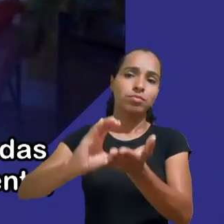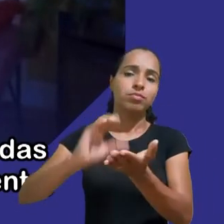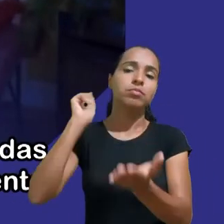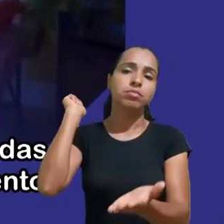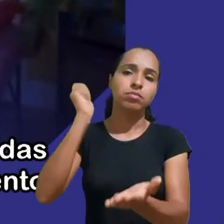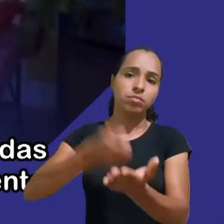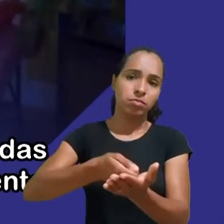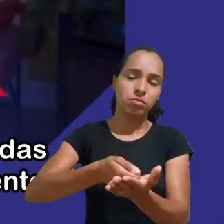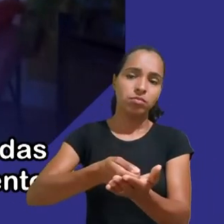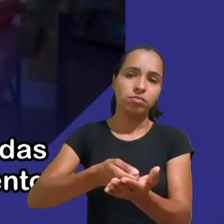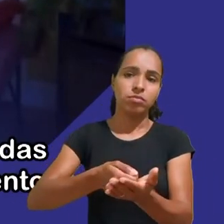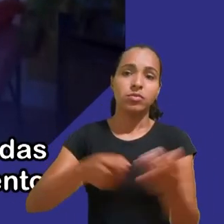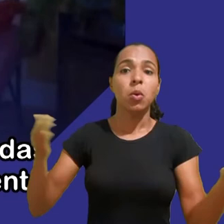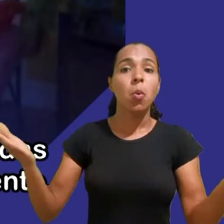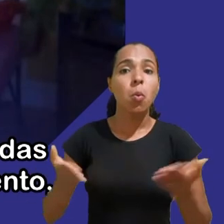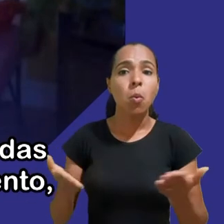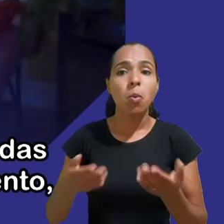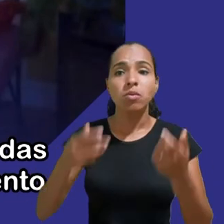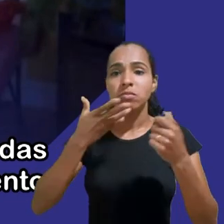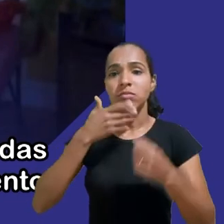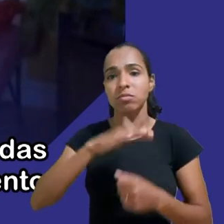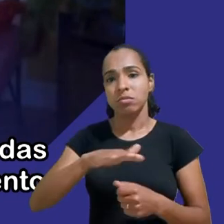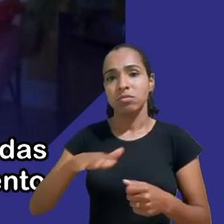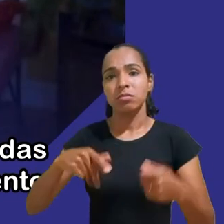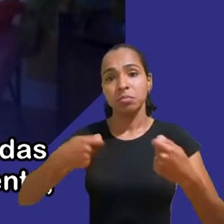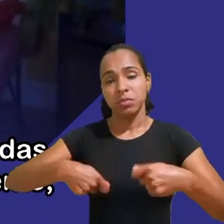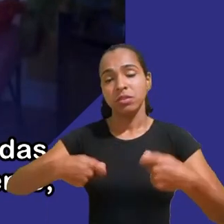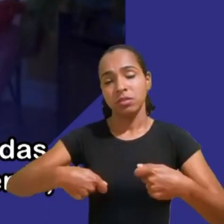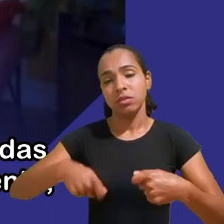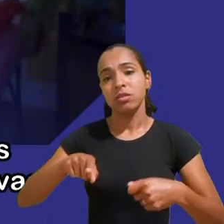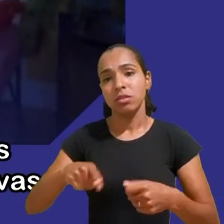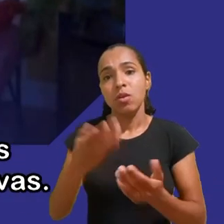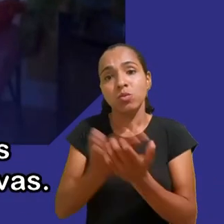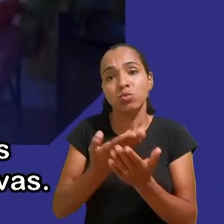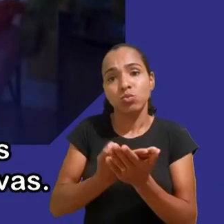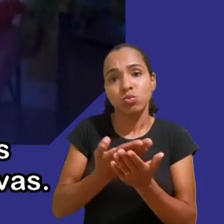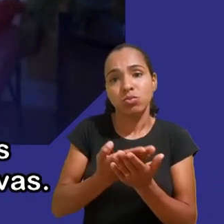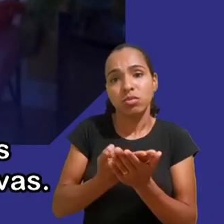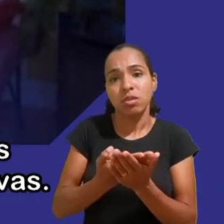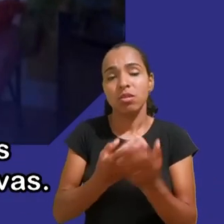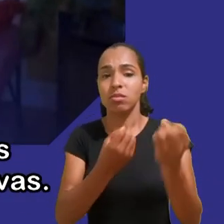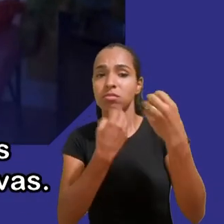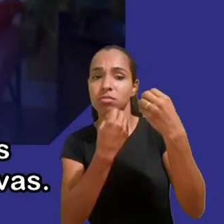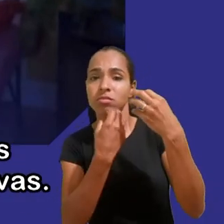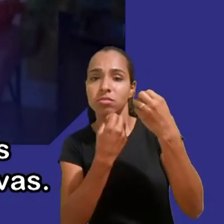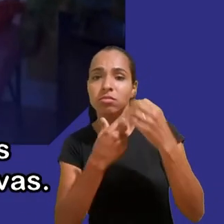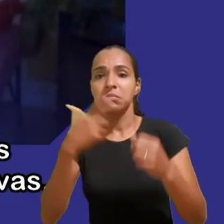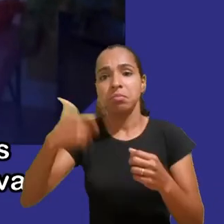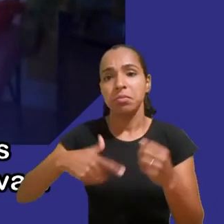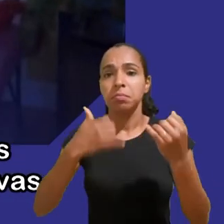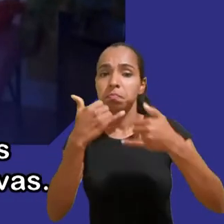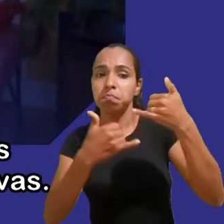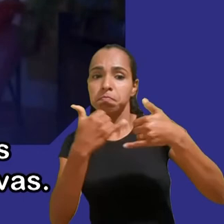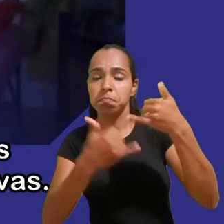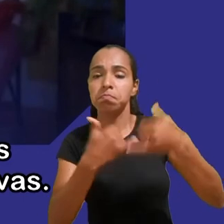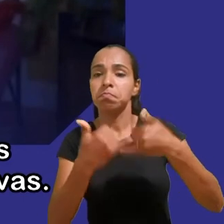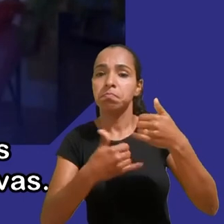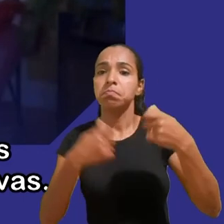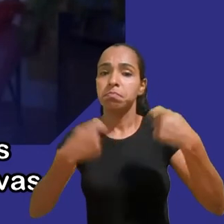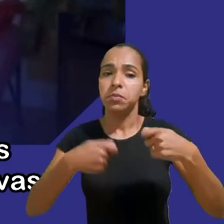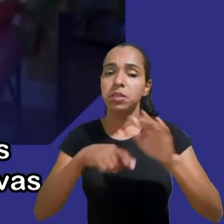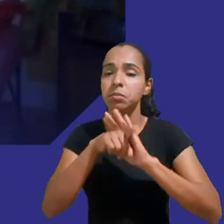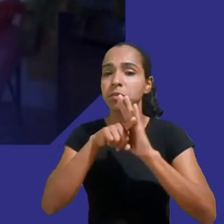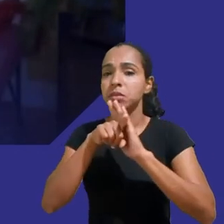to be online to connect to each other for their education and for entertainment then we need to look at ways to fund that advertising that doesn't rely on